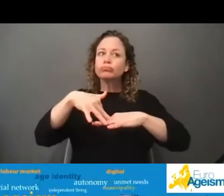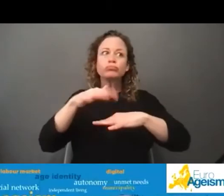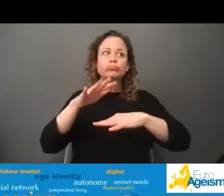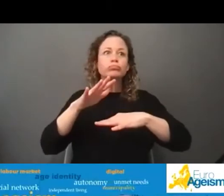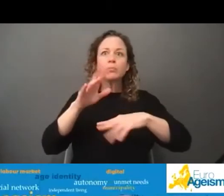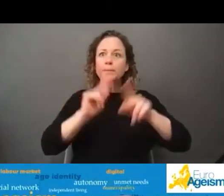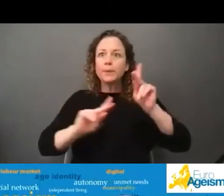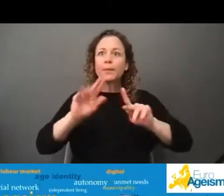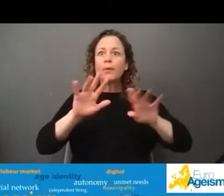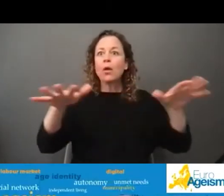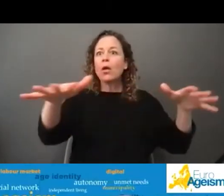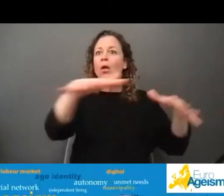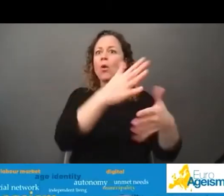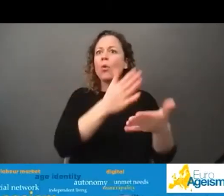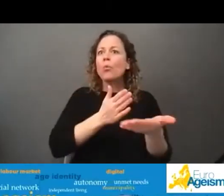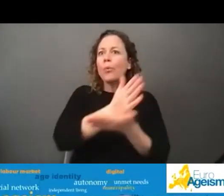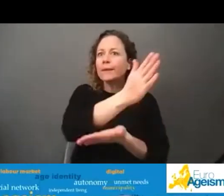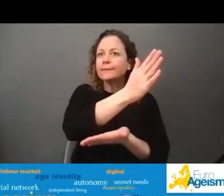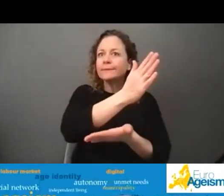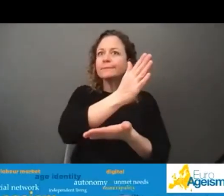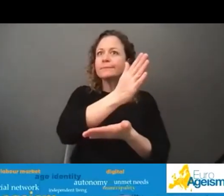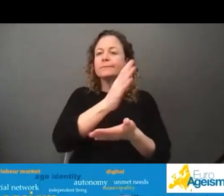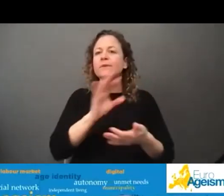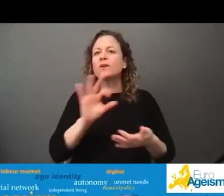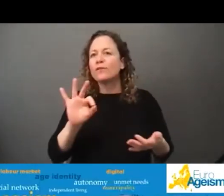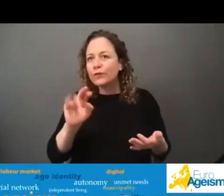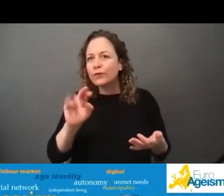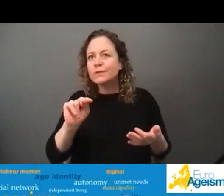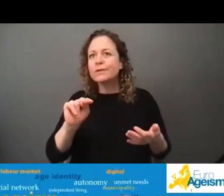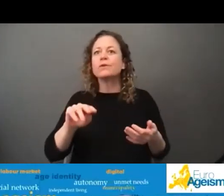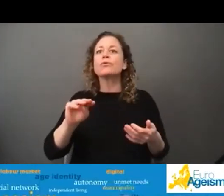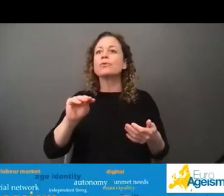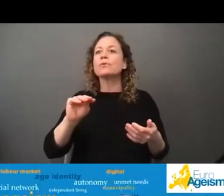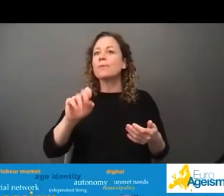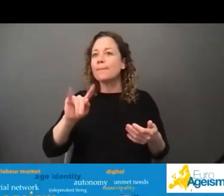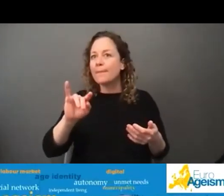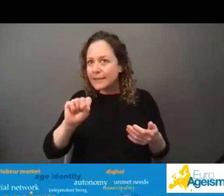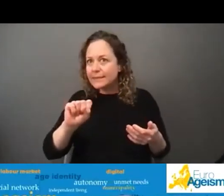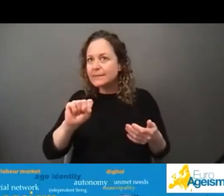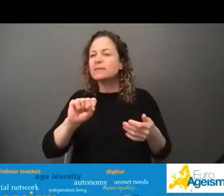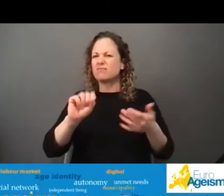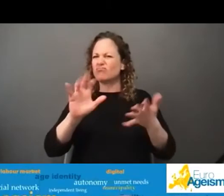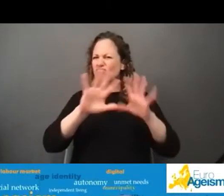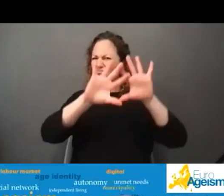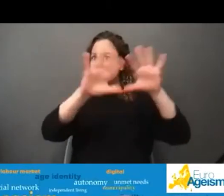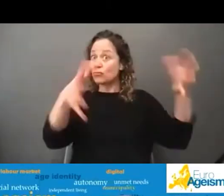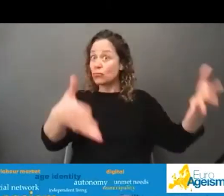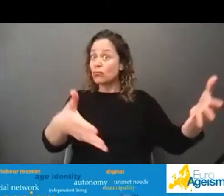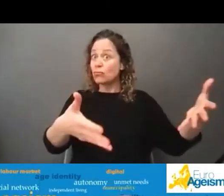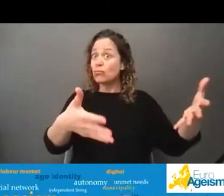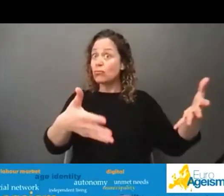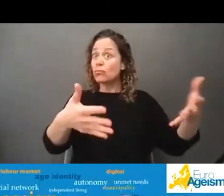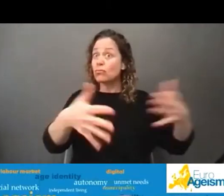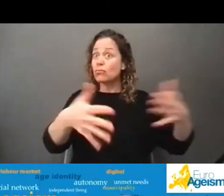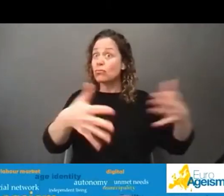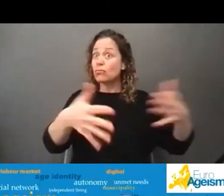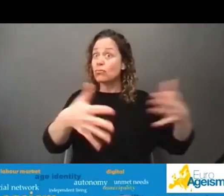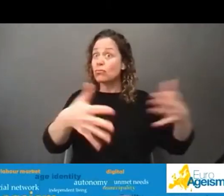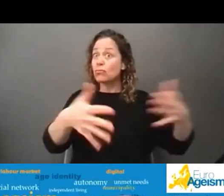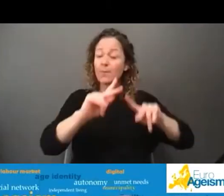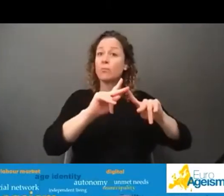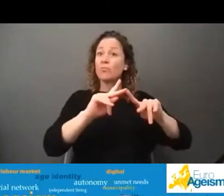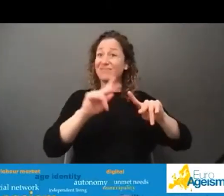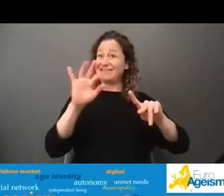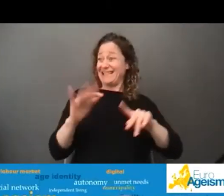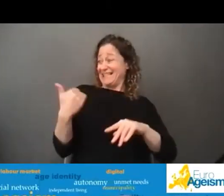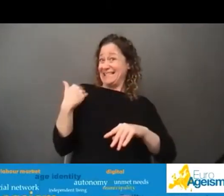the nation, or the First Nations, the Métis, and our group, First Nations people. So there's been great work all